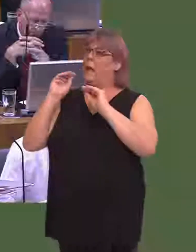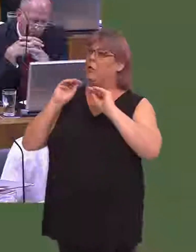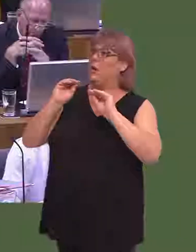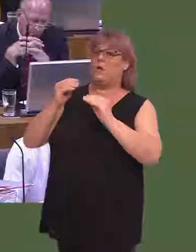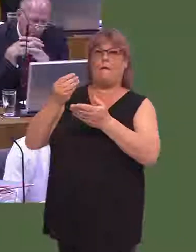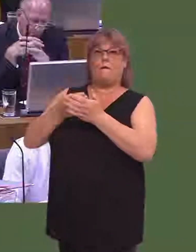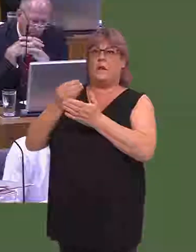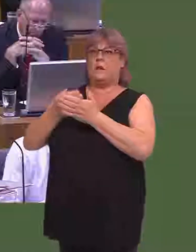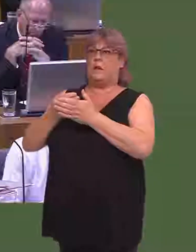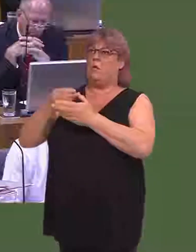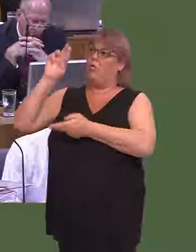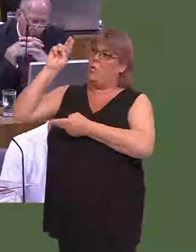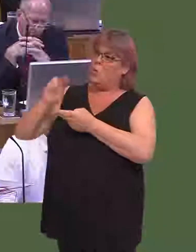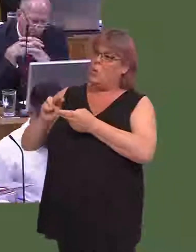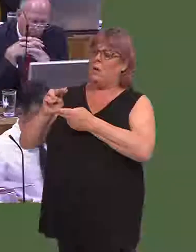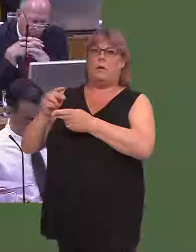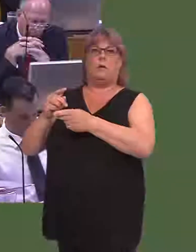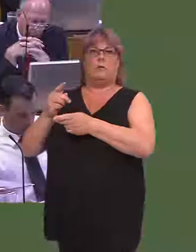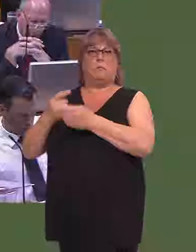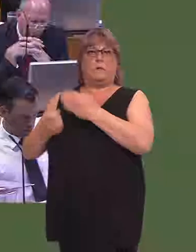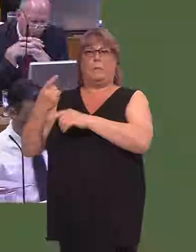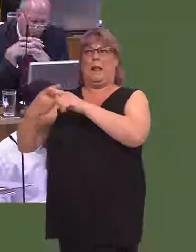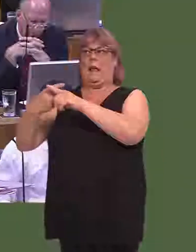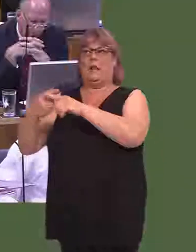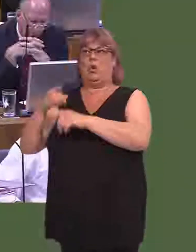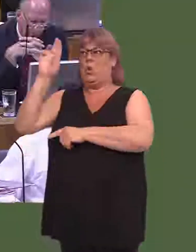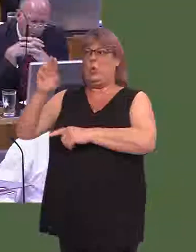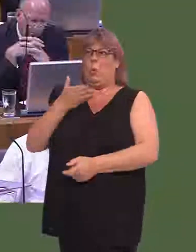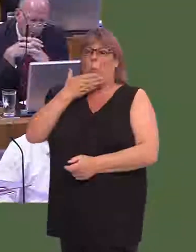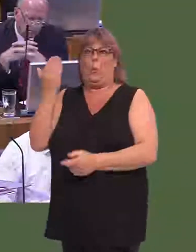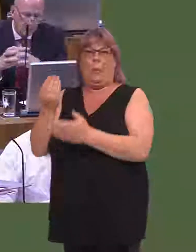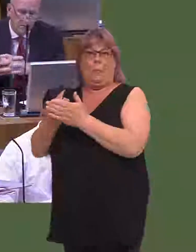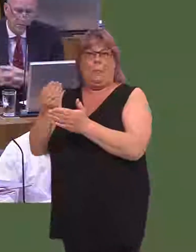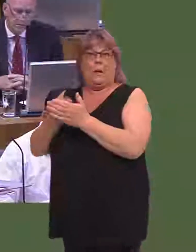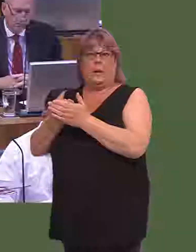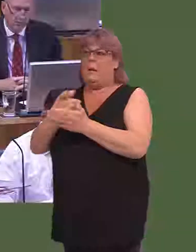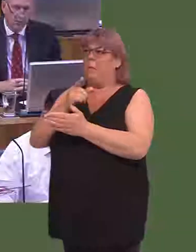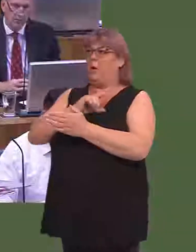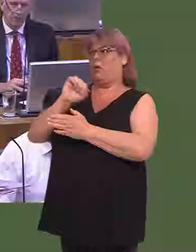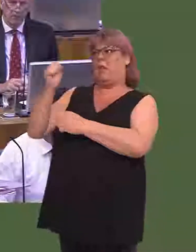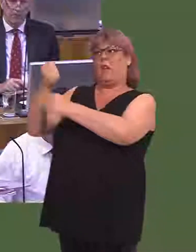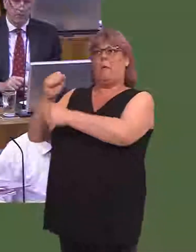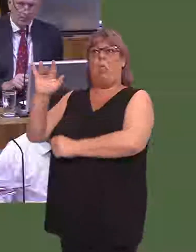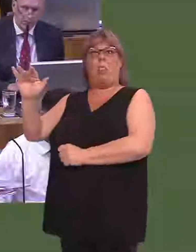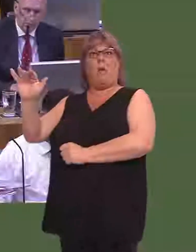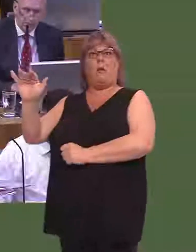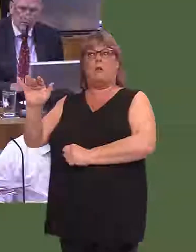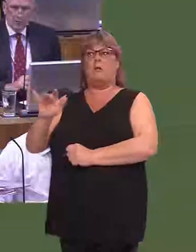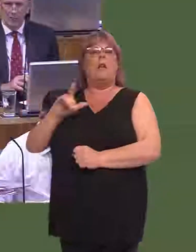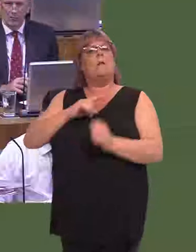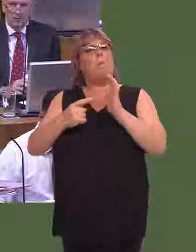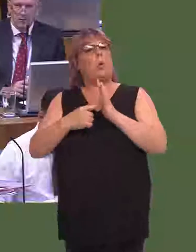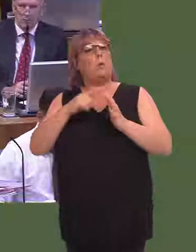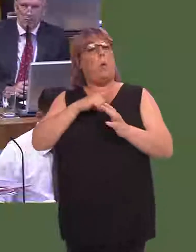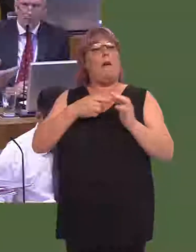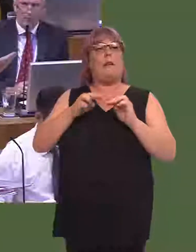in education funding that we saw in England last week, where schools have been starved of money by a Conservative government. Why is